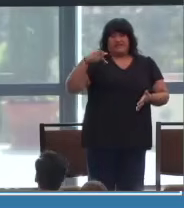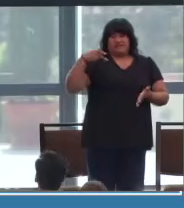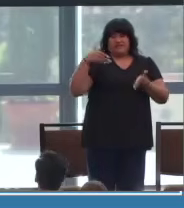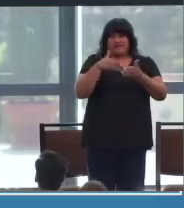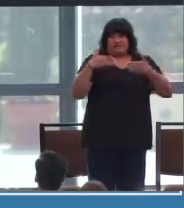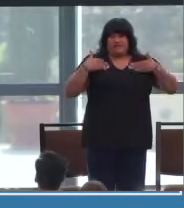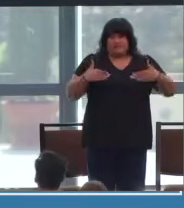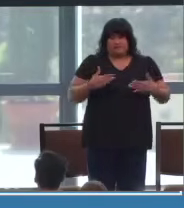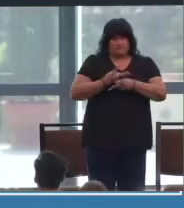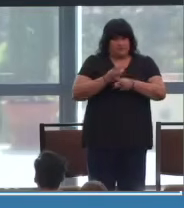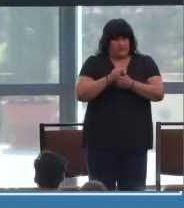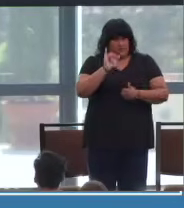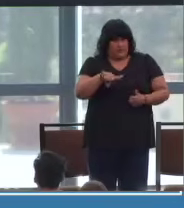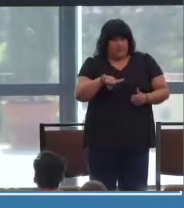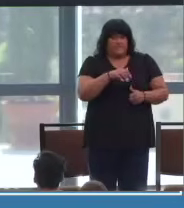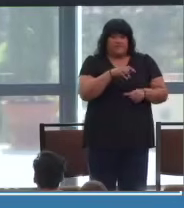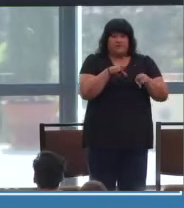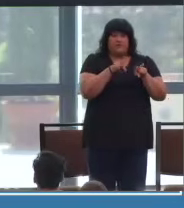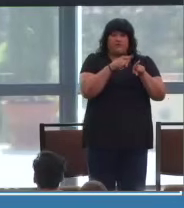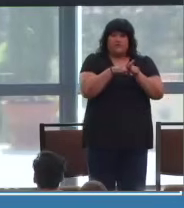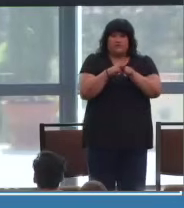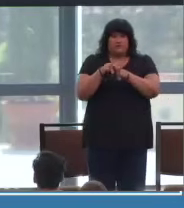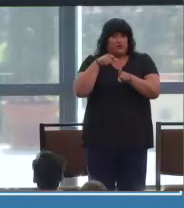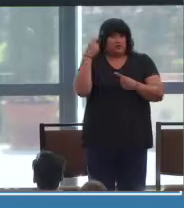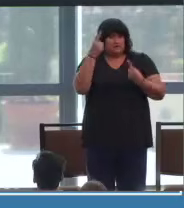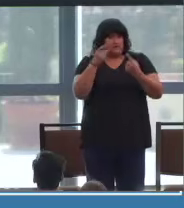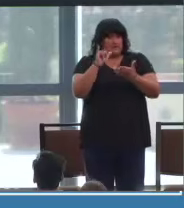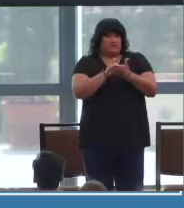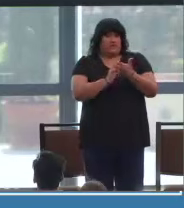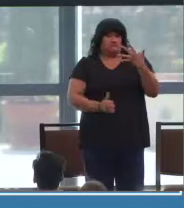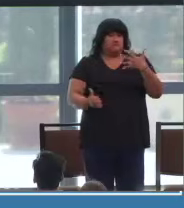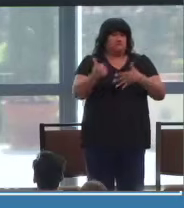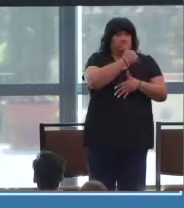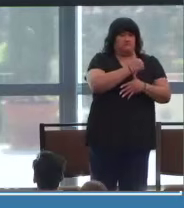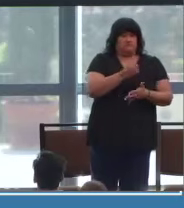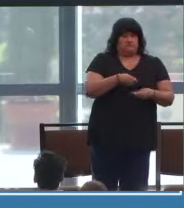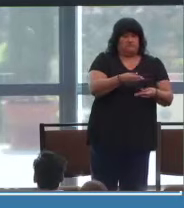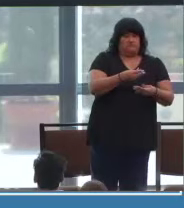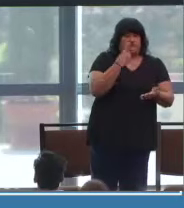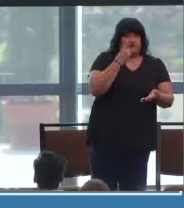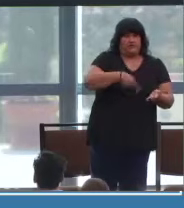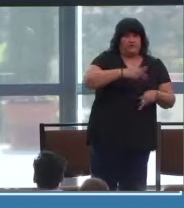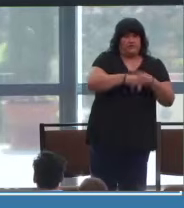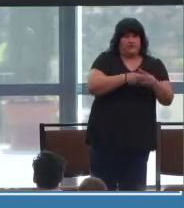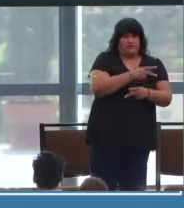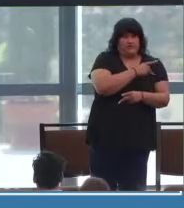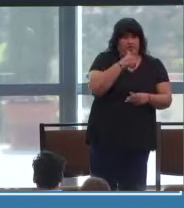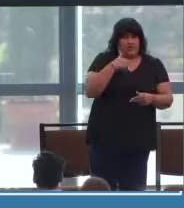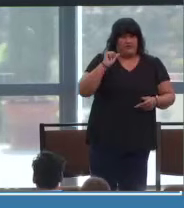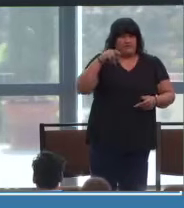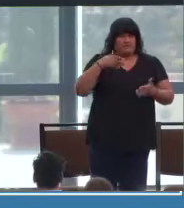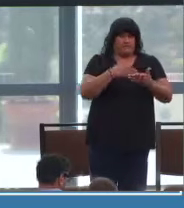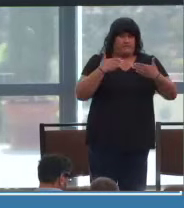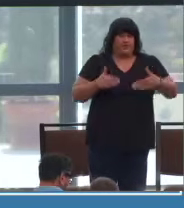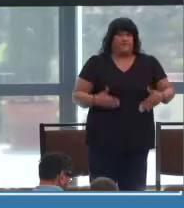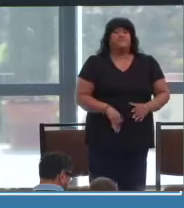And usually we don't consider it as first line in those patients. A couple other things to think